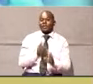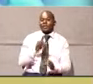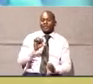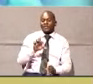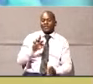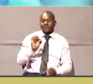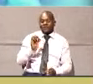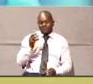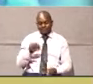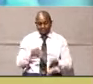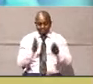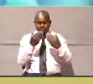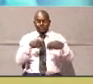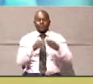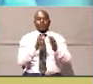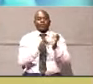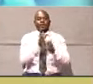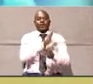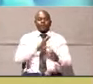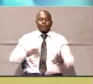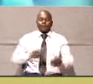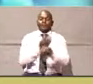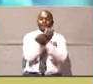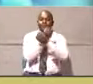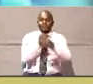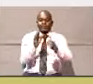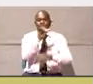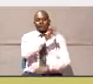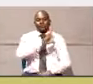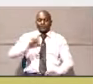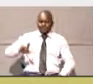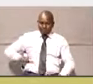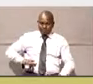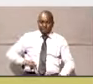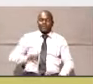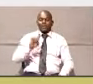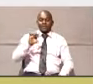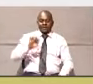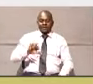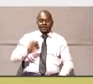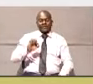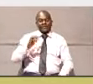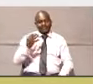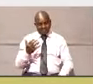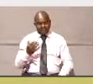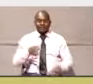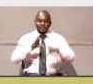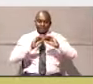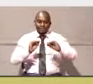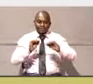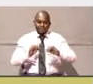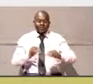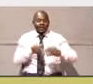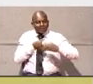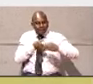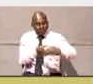Stephen made a personal commitment to Jesus Christ as his Savior and Lord. In 1985, he was trained as a lay leader